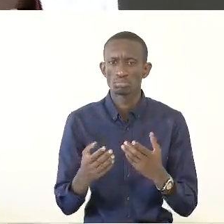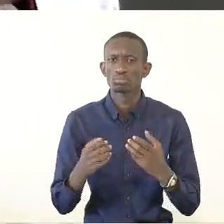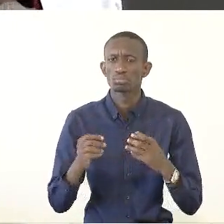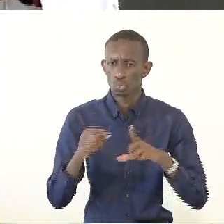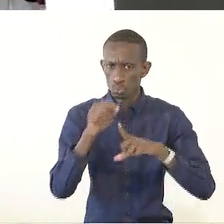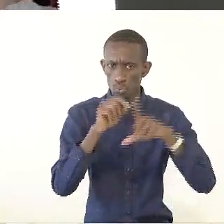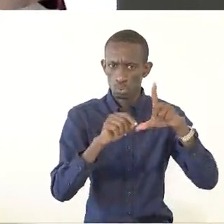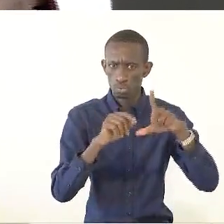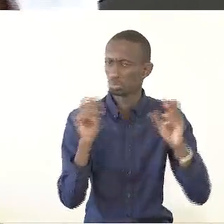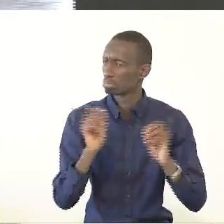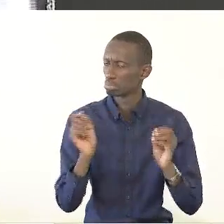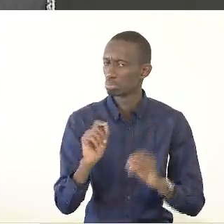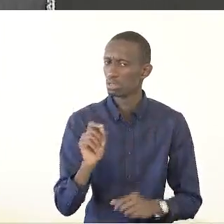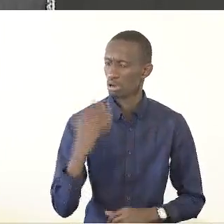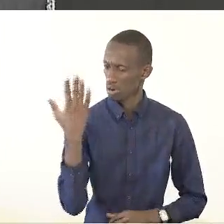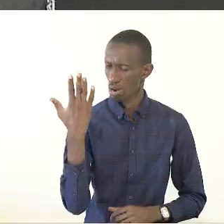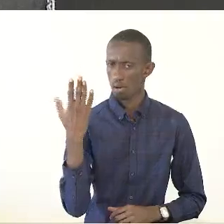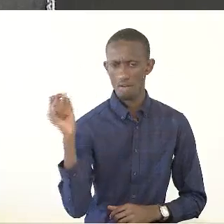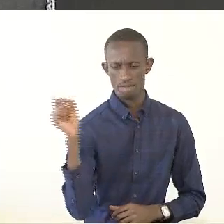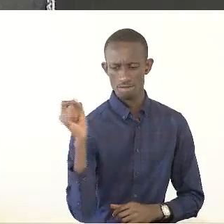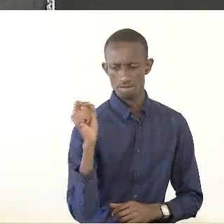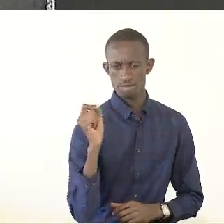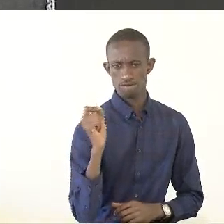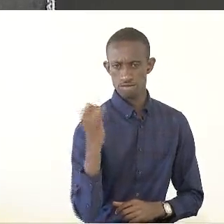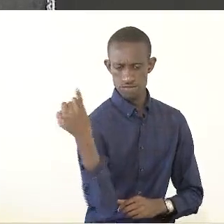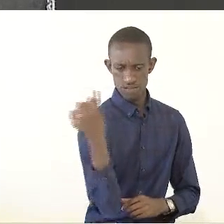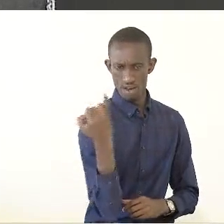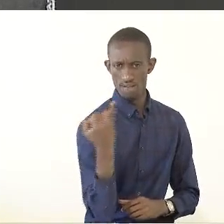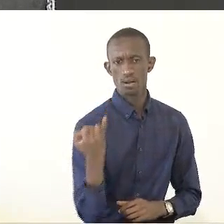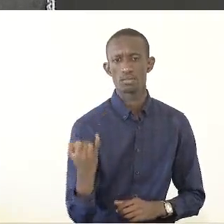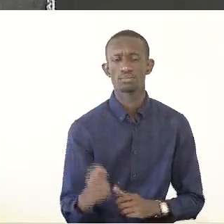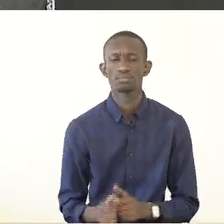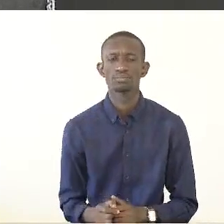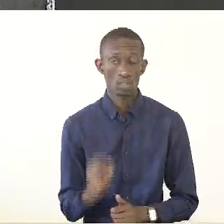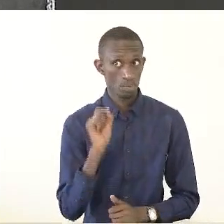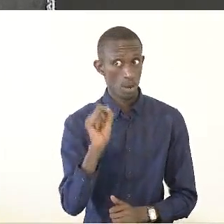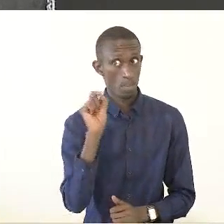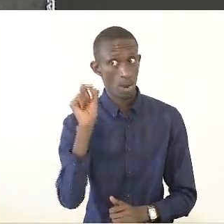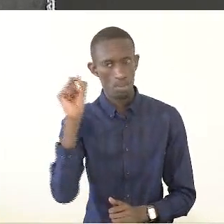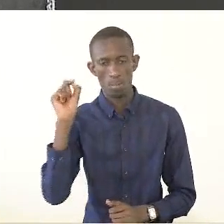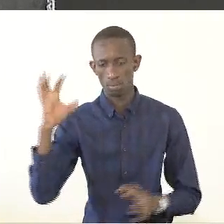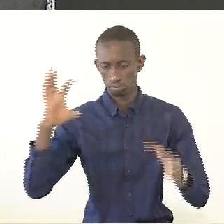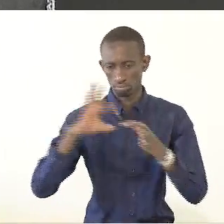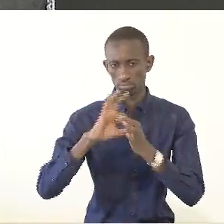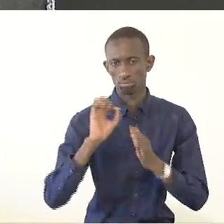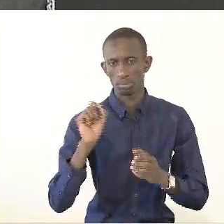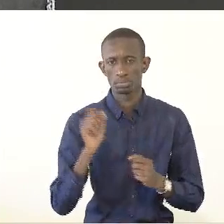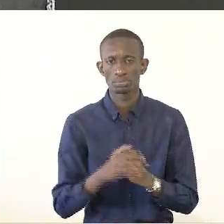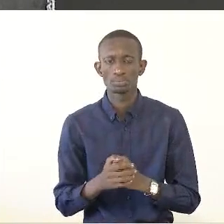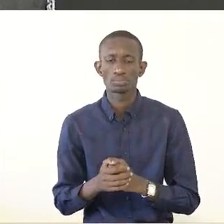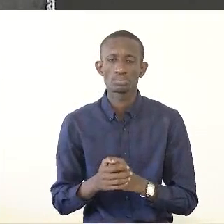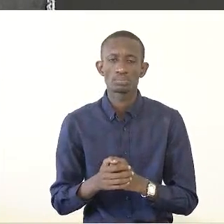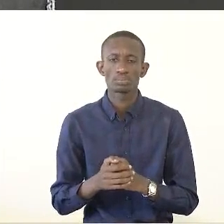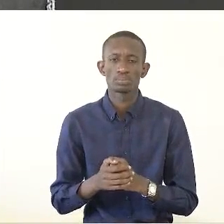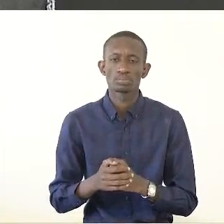No. You use your hand. And join the points. We go together, we join, we join, we